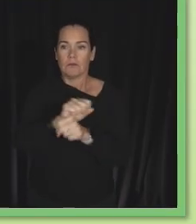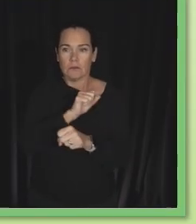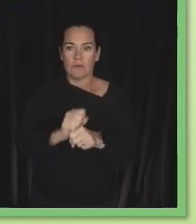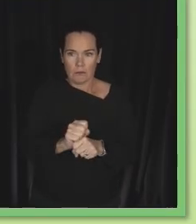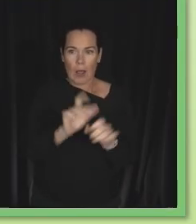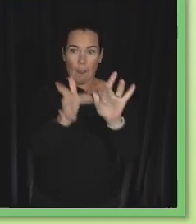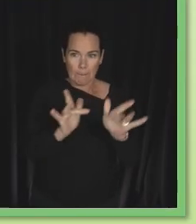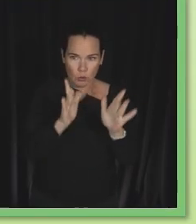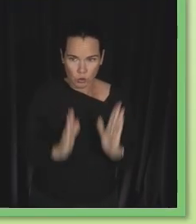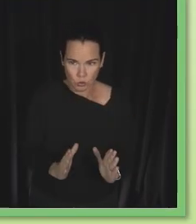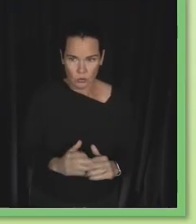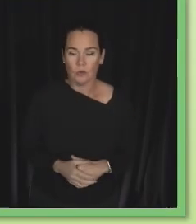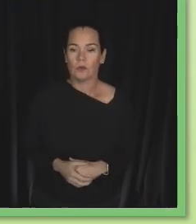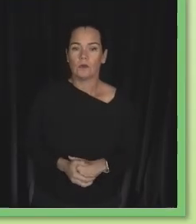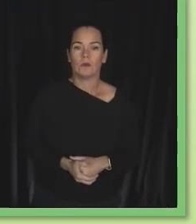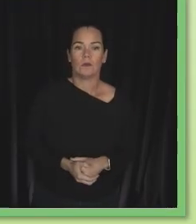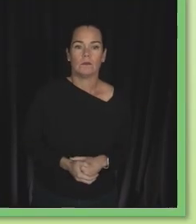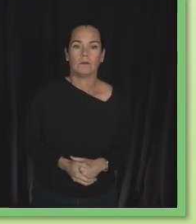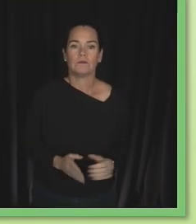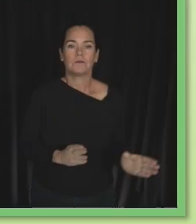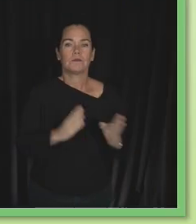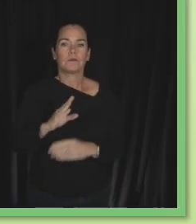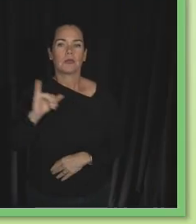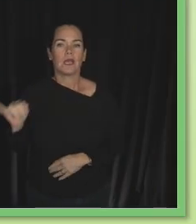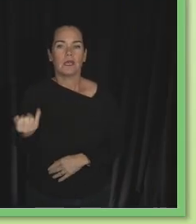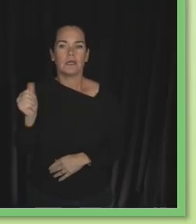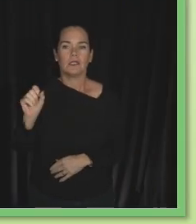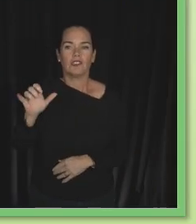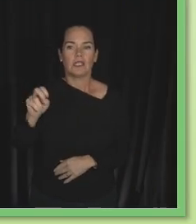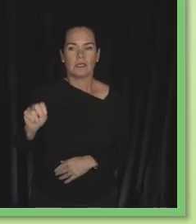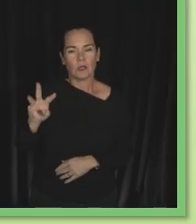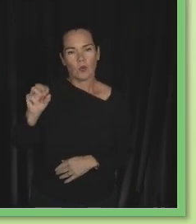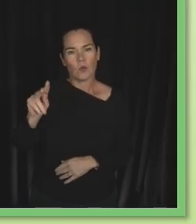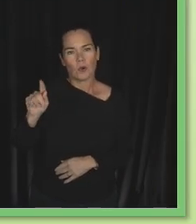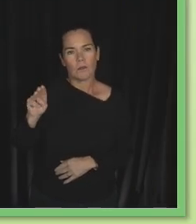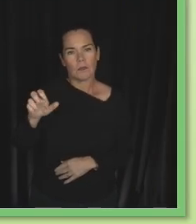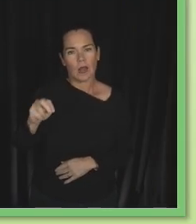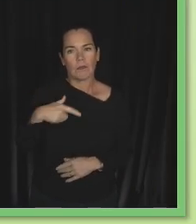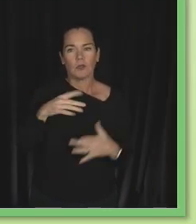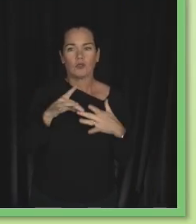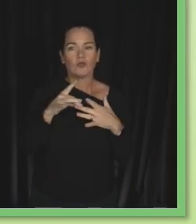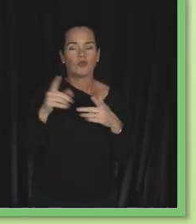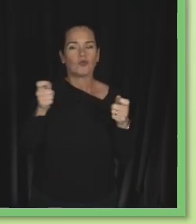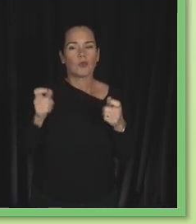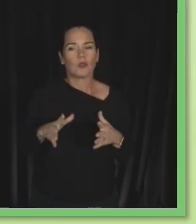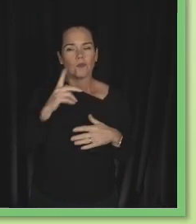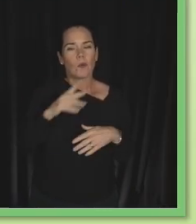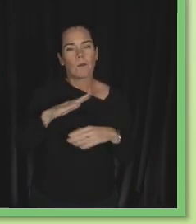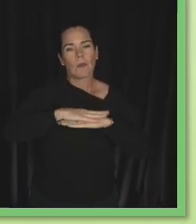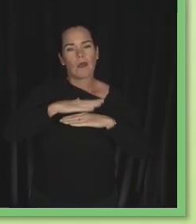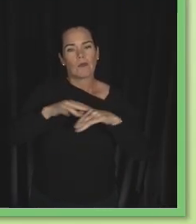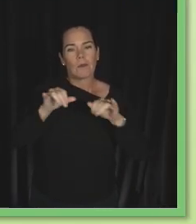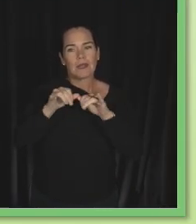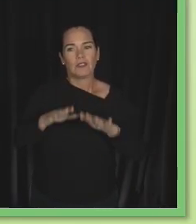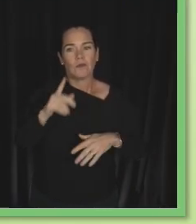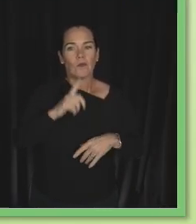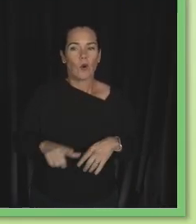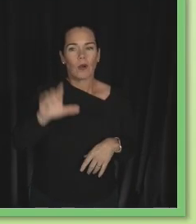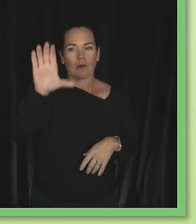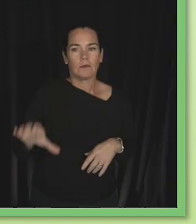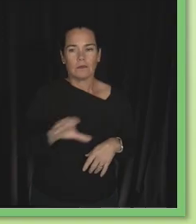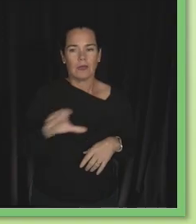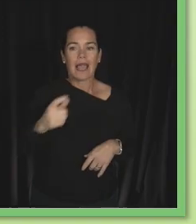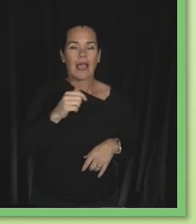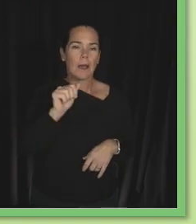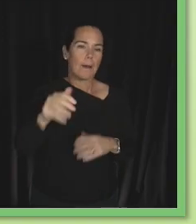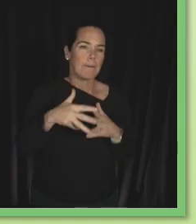Good morning. My name is Jayson Workman. I'm Director of Platform Engineering at American Red Cross. For those unfamiliar with American Red Cross,